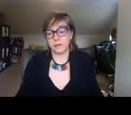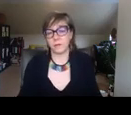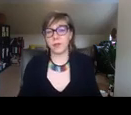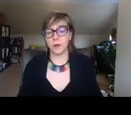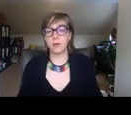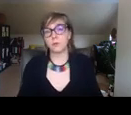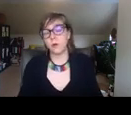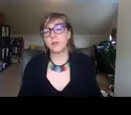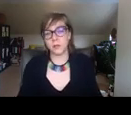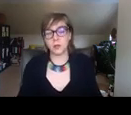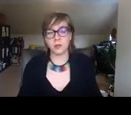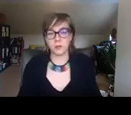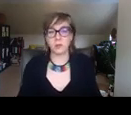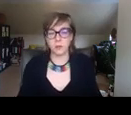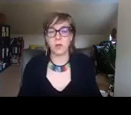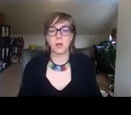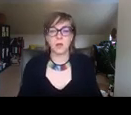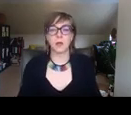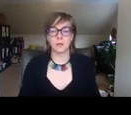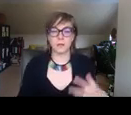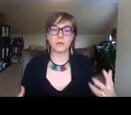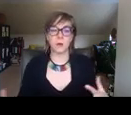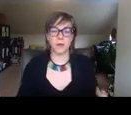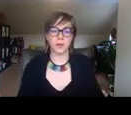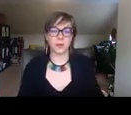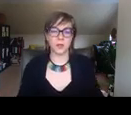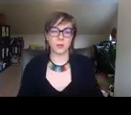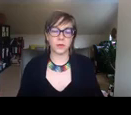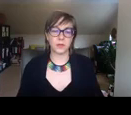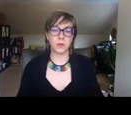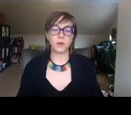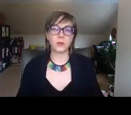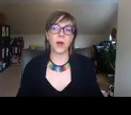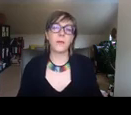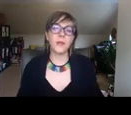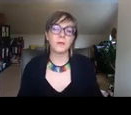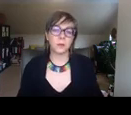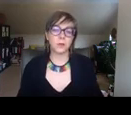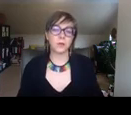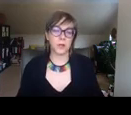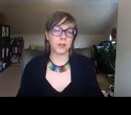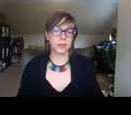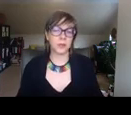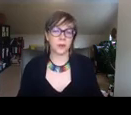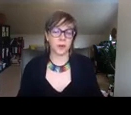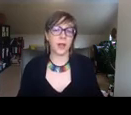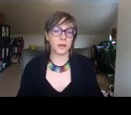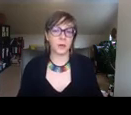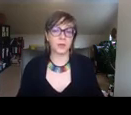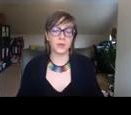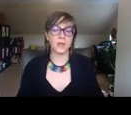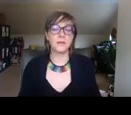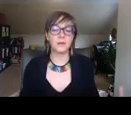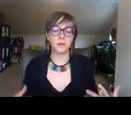doesn't really call. Once we talked on Zoom. So this is part of that generational thing. So how meaningful are those connections when they're not